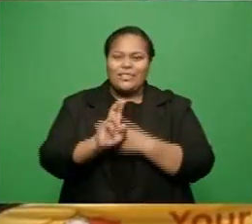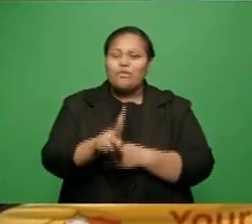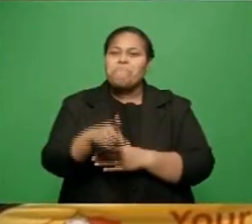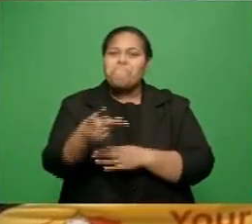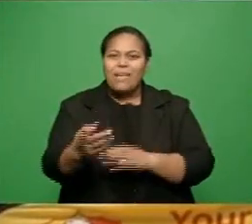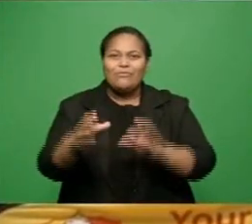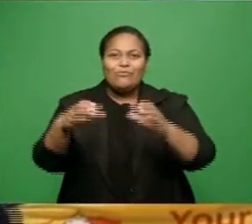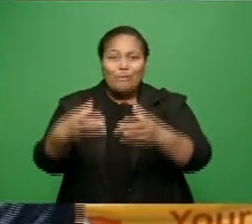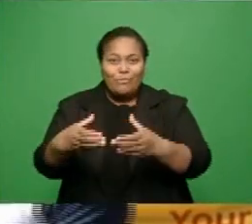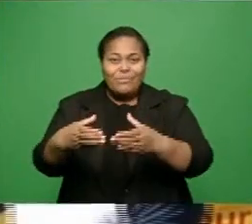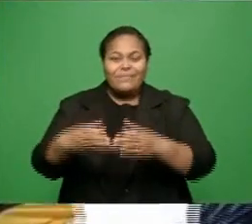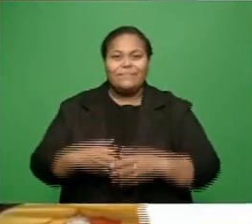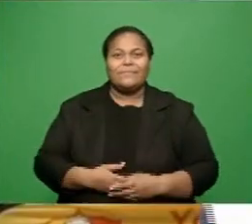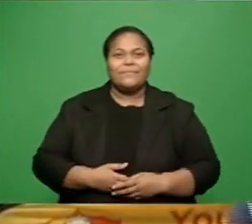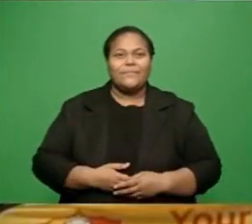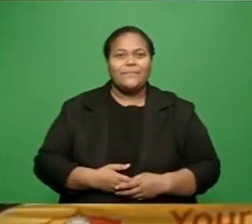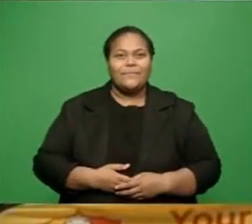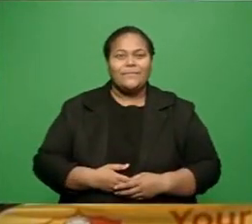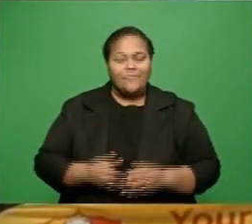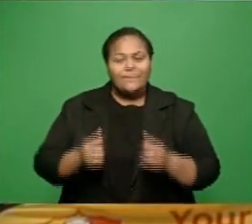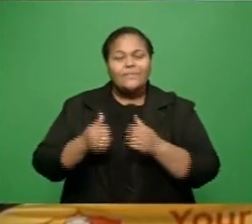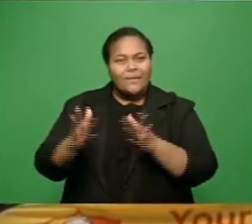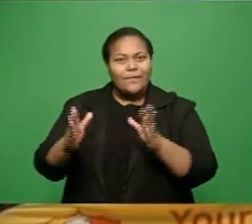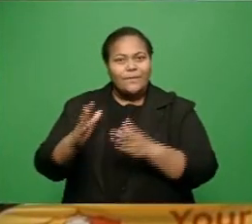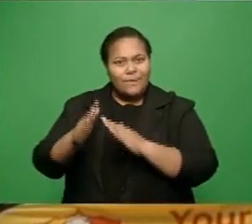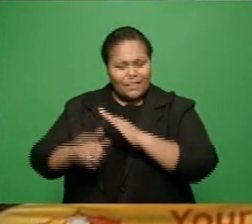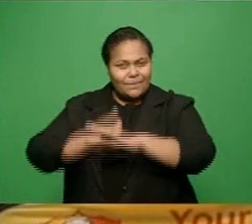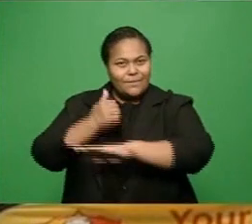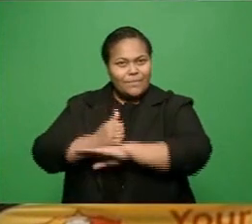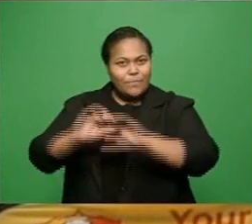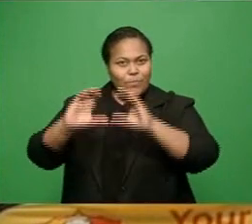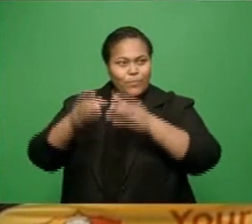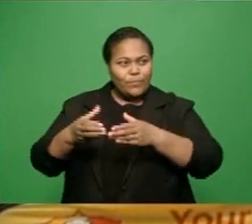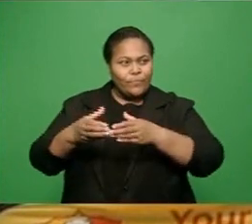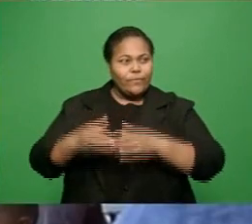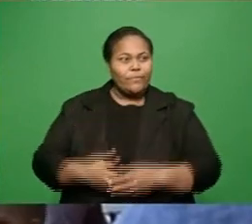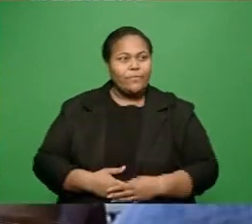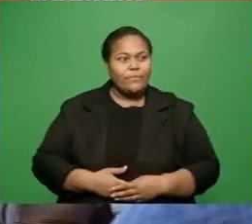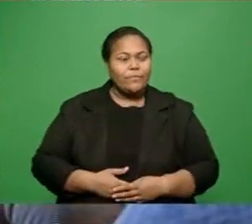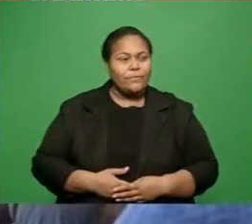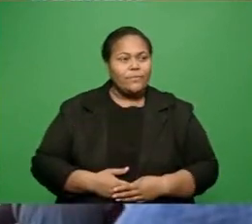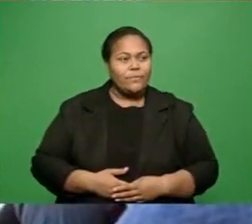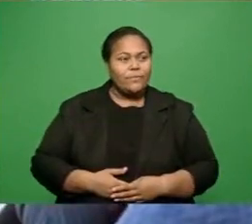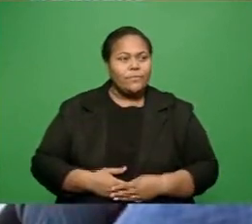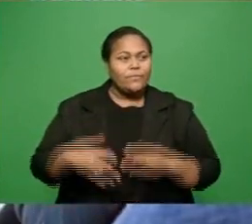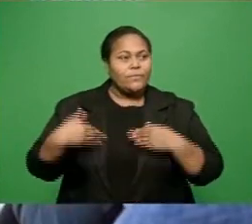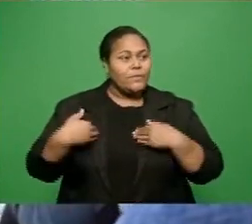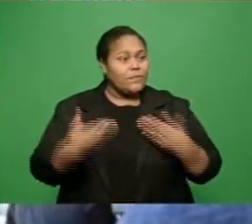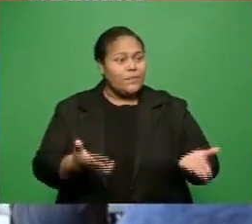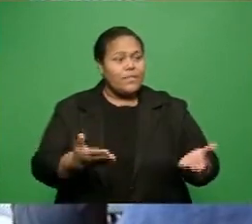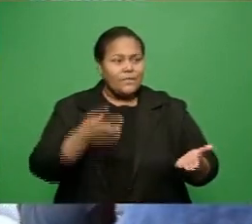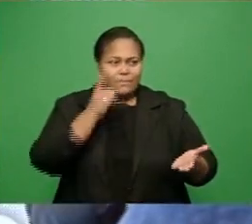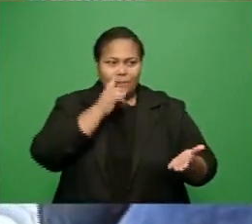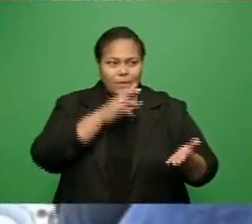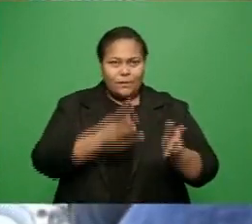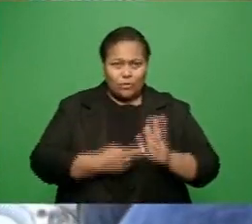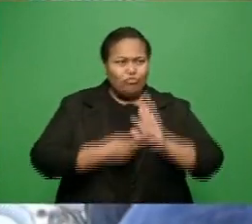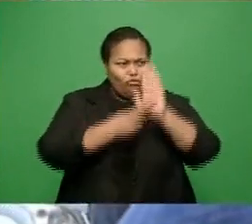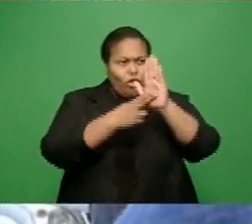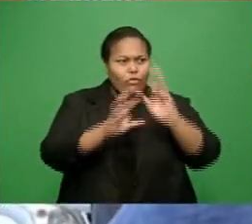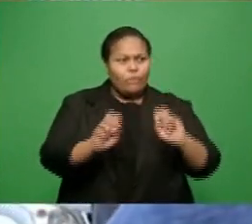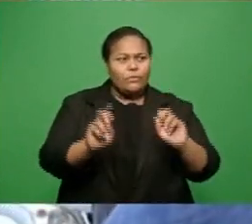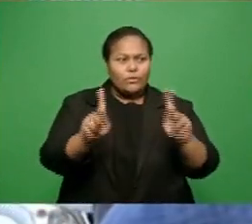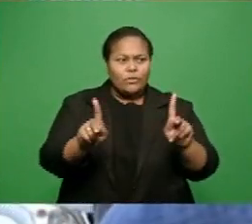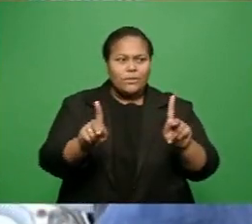this events group, and we gave a platform to the people of the North